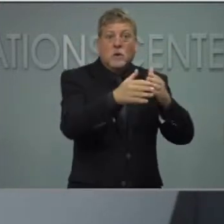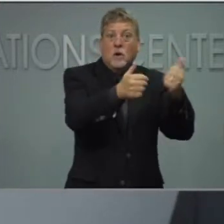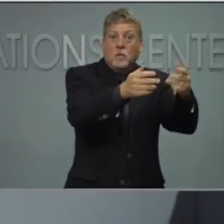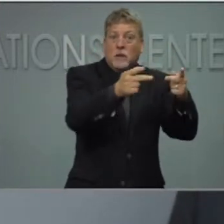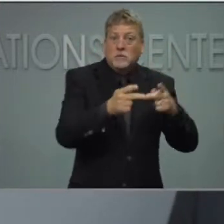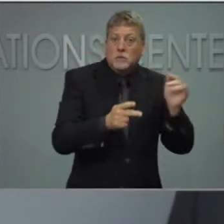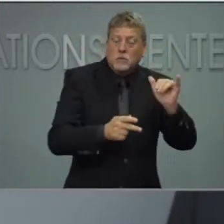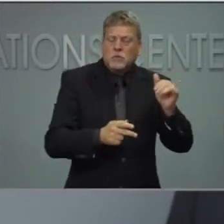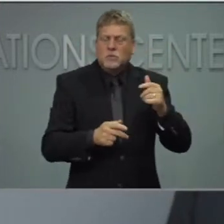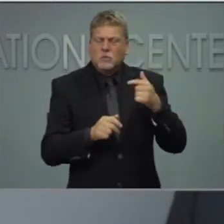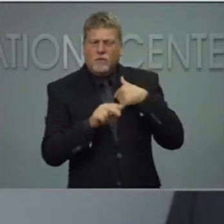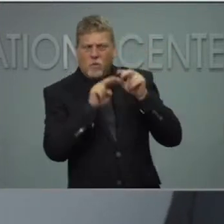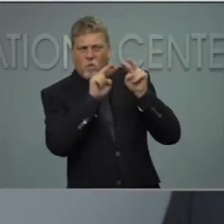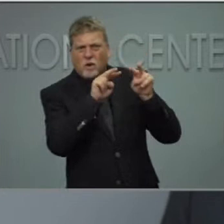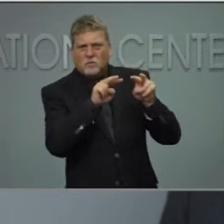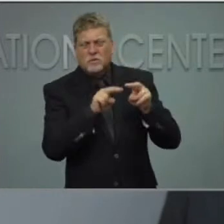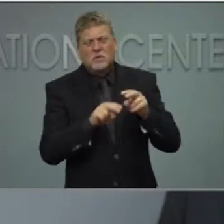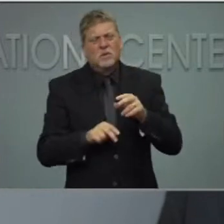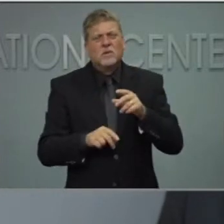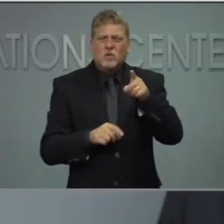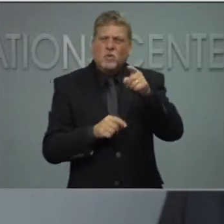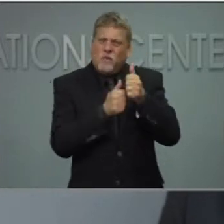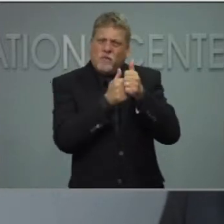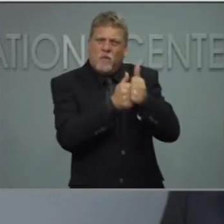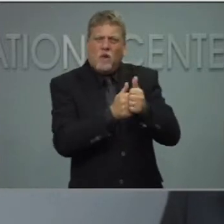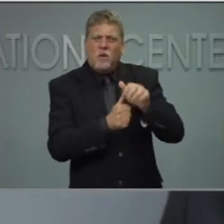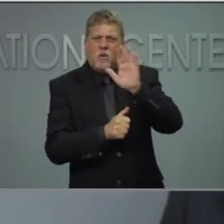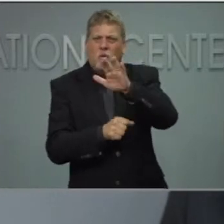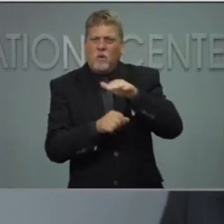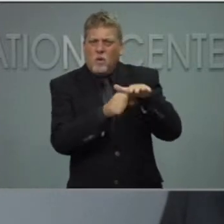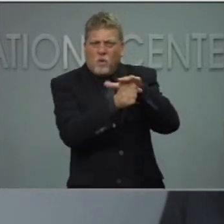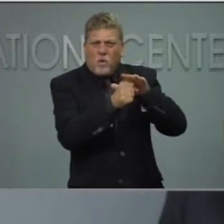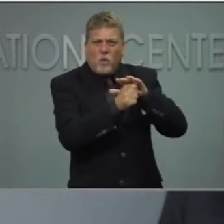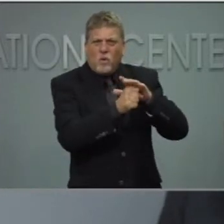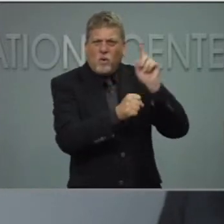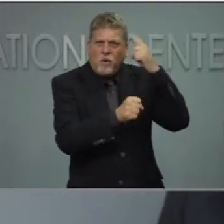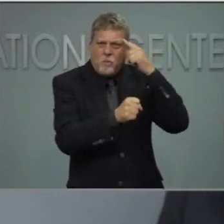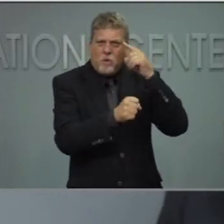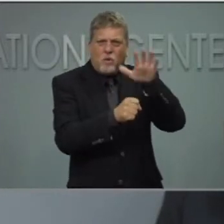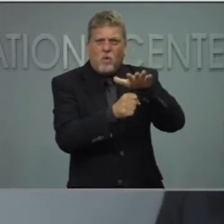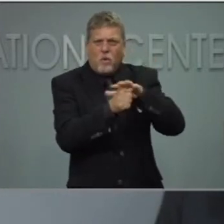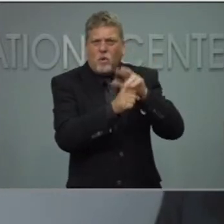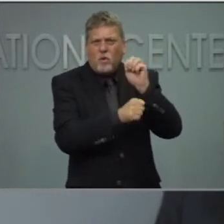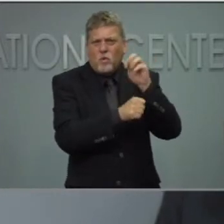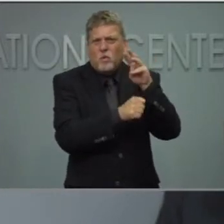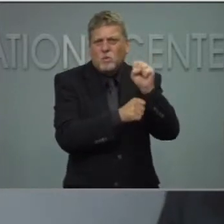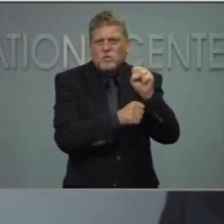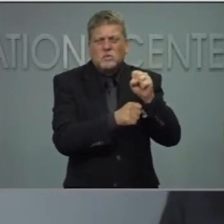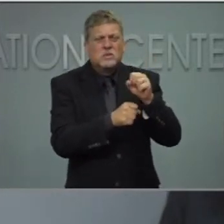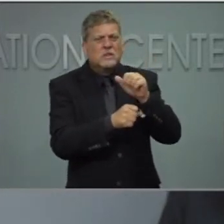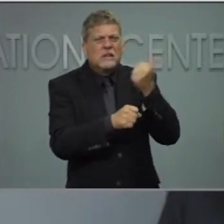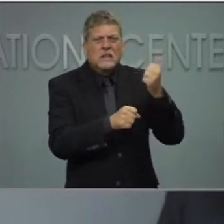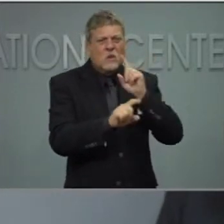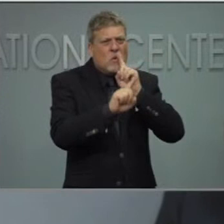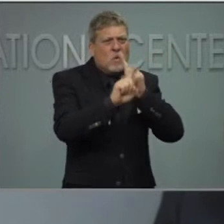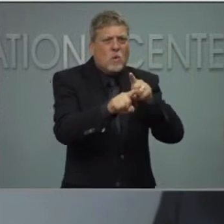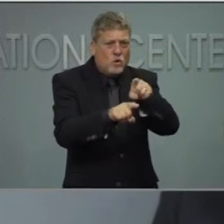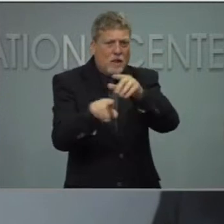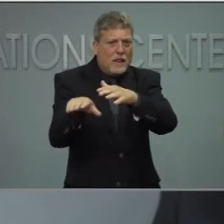why it's going to be important to follow local guidance of public safety officials about any orders for